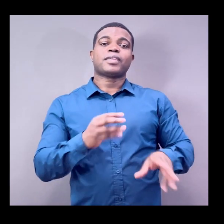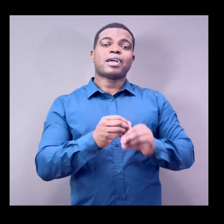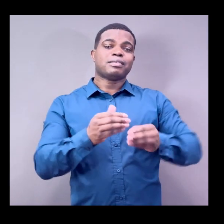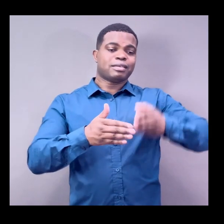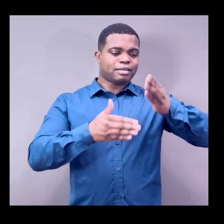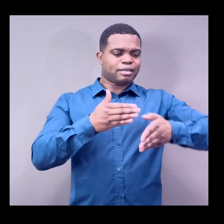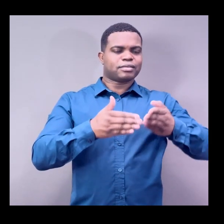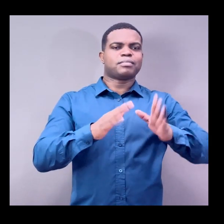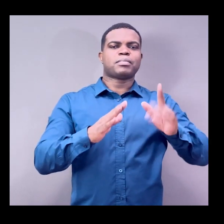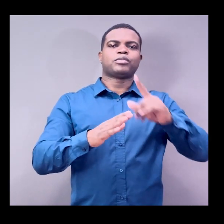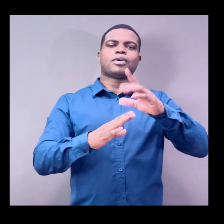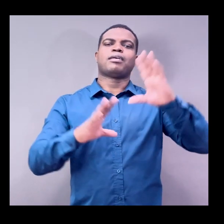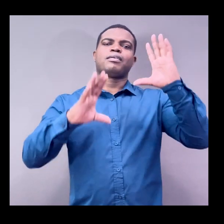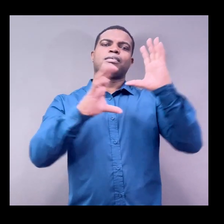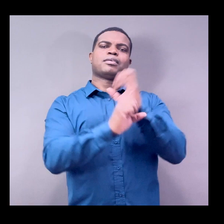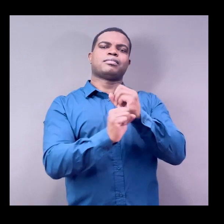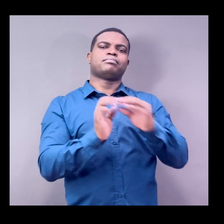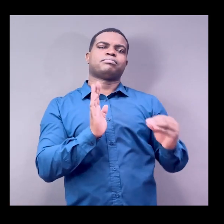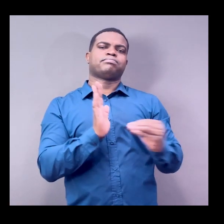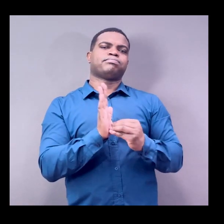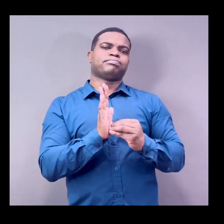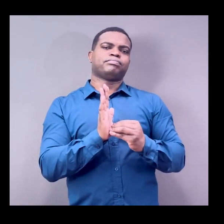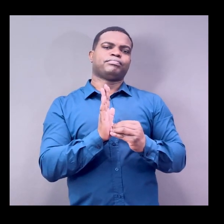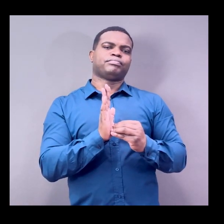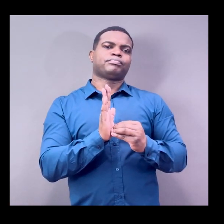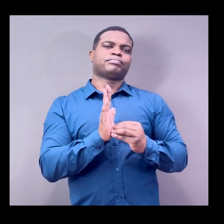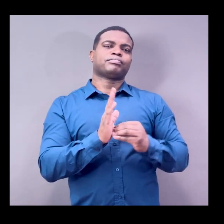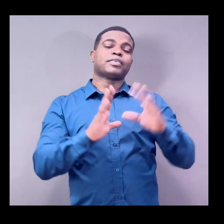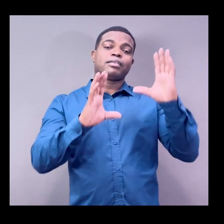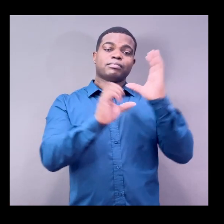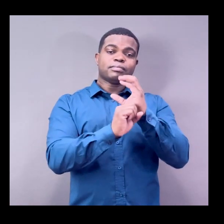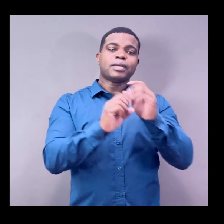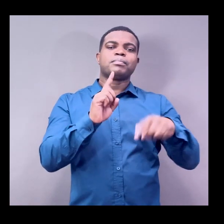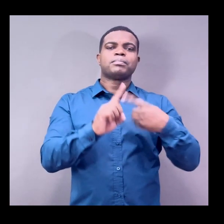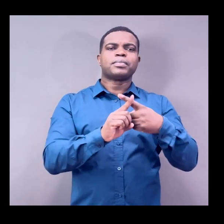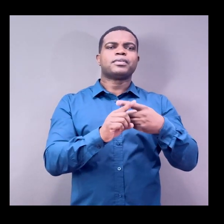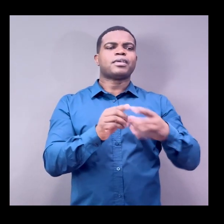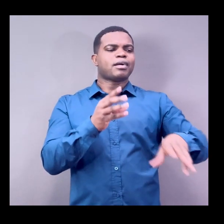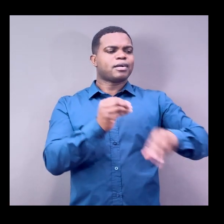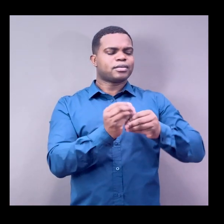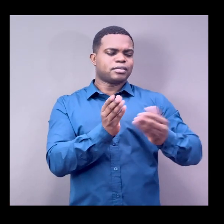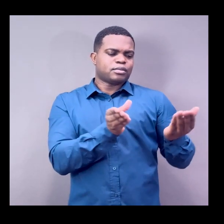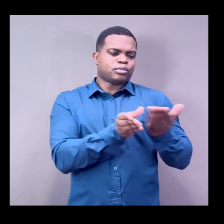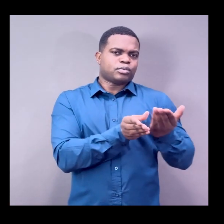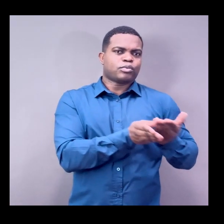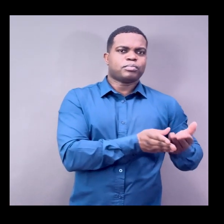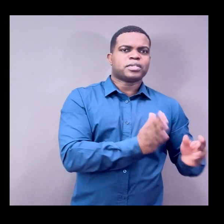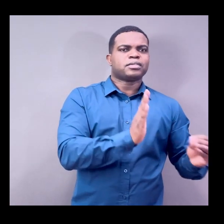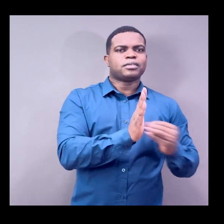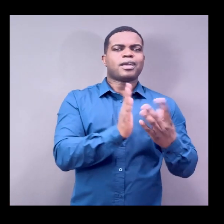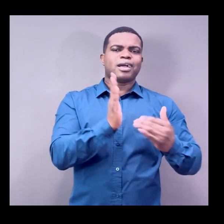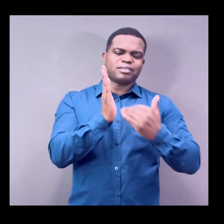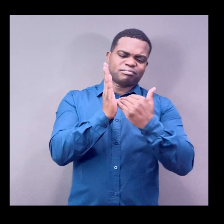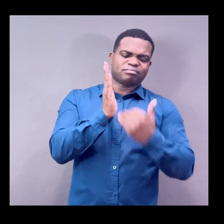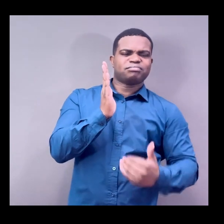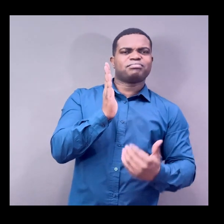a conclusion on your document as well as appendices.